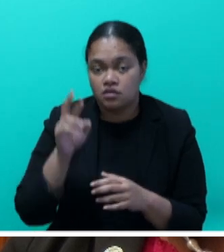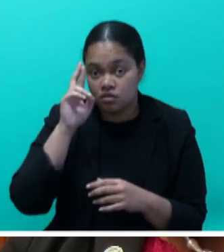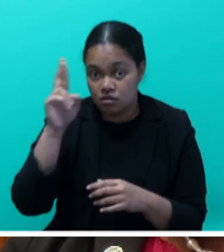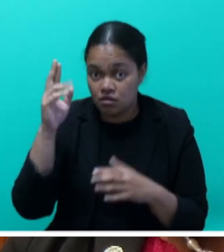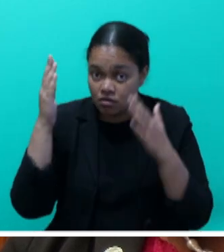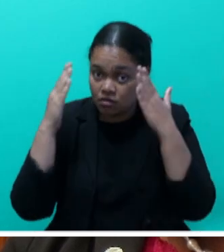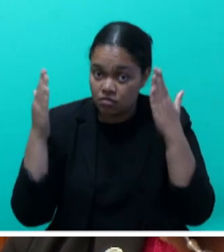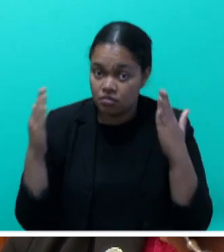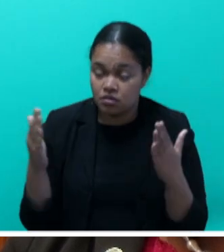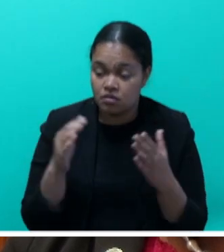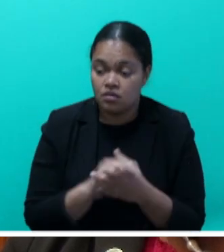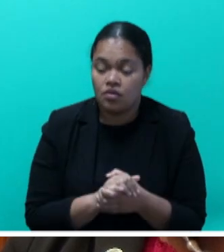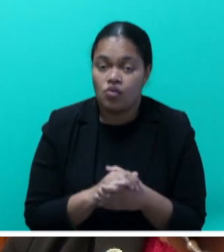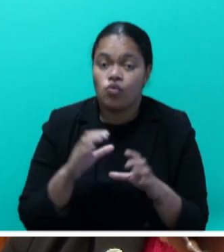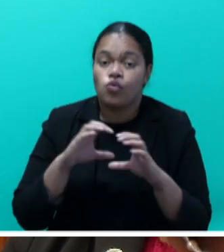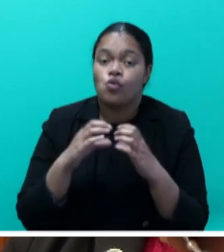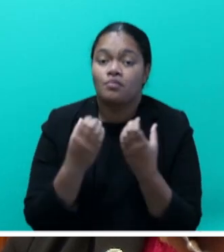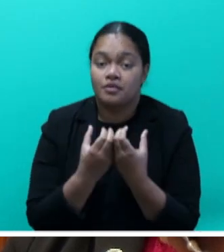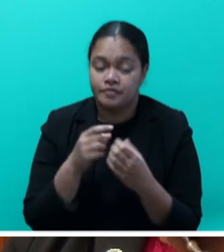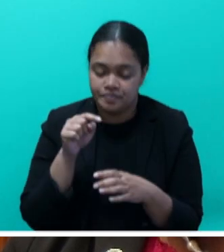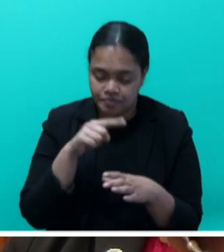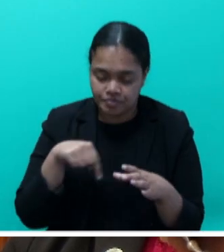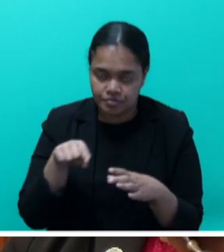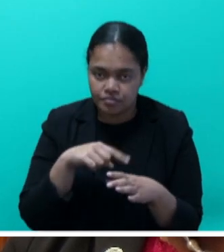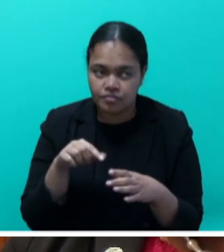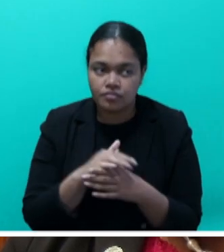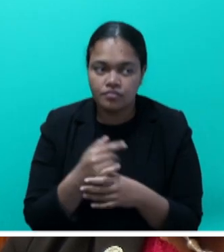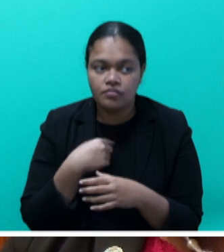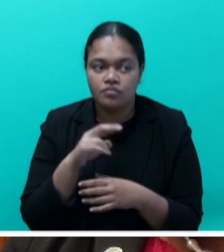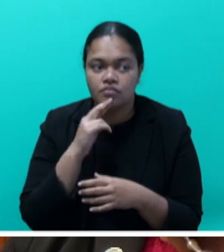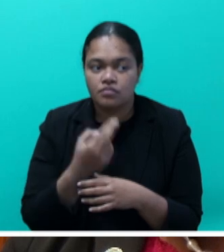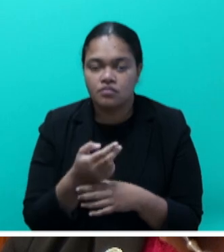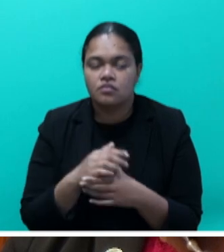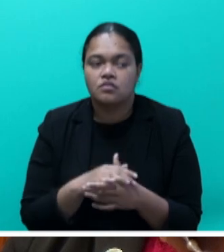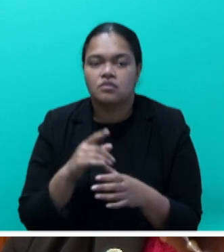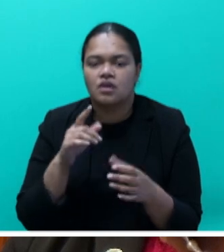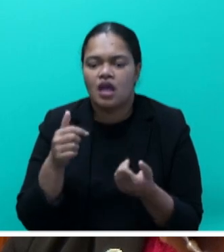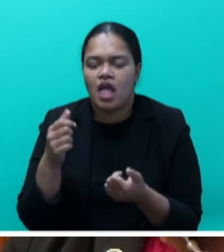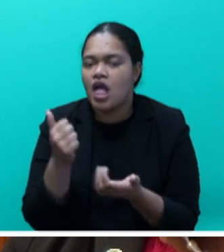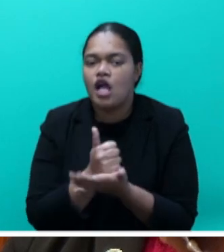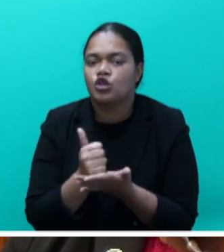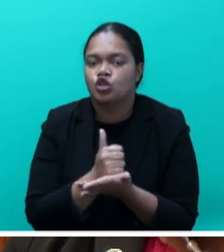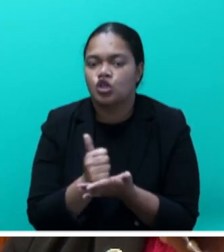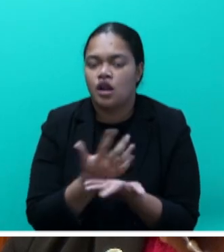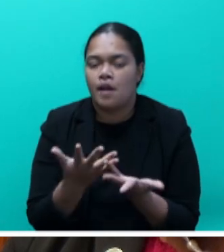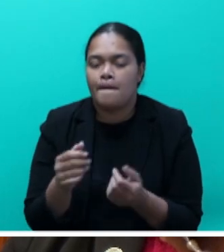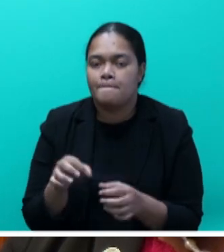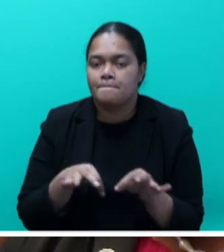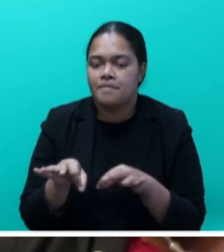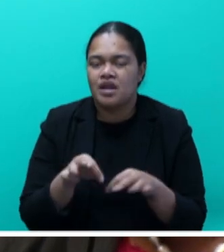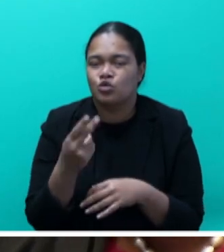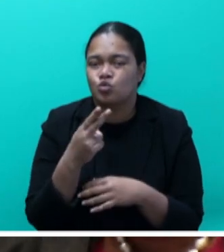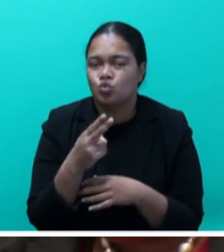the Counter-Narcotics Committee are working towards a National Counter-Narcotics Action Plan for August